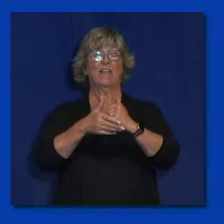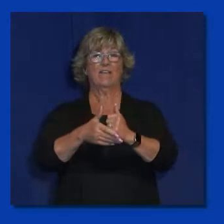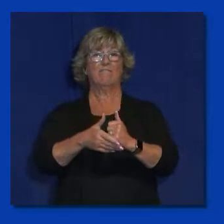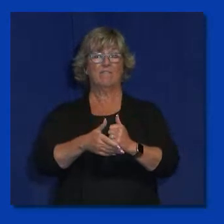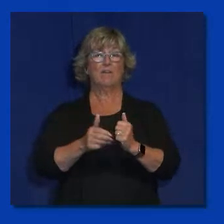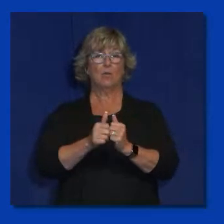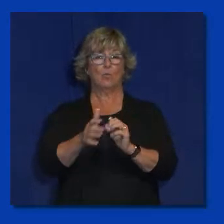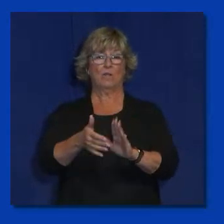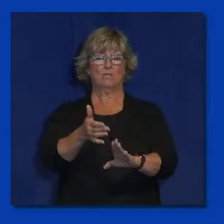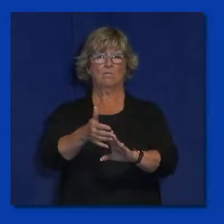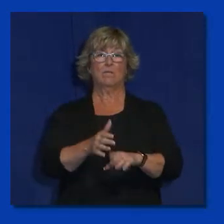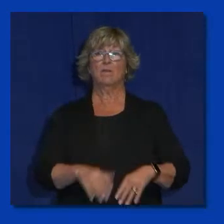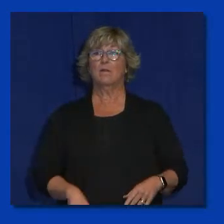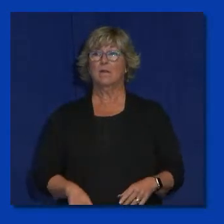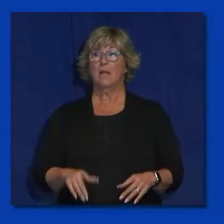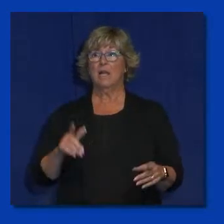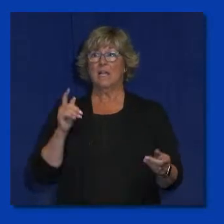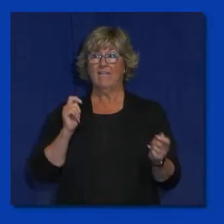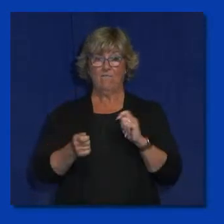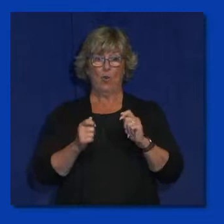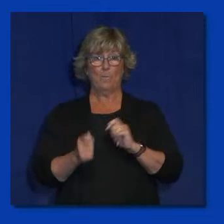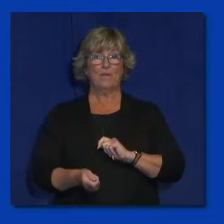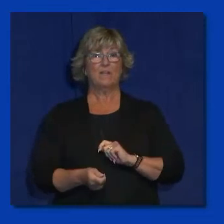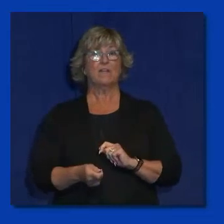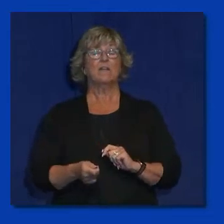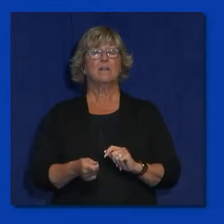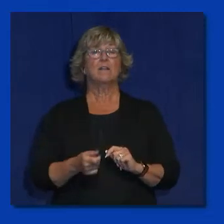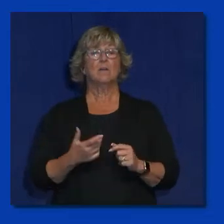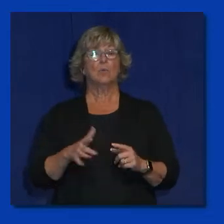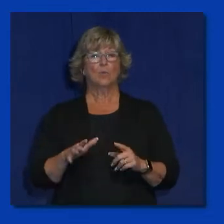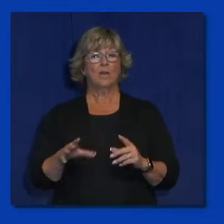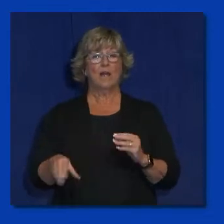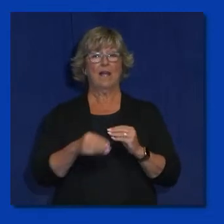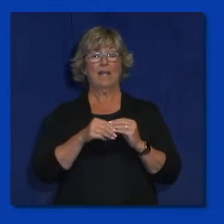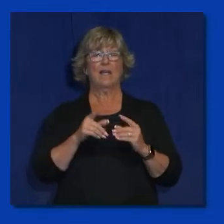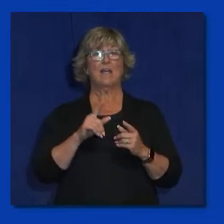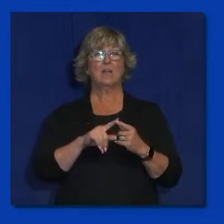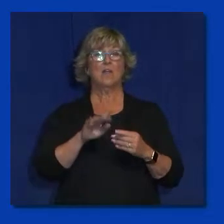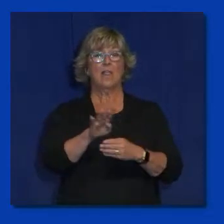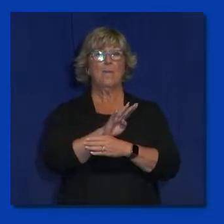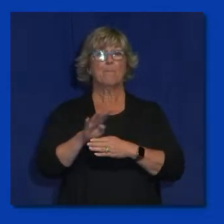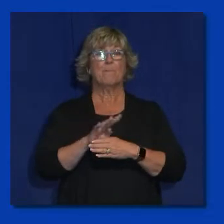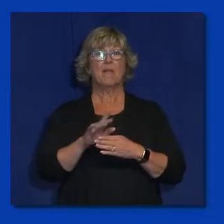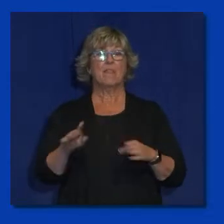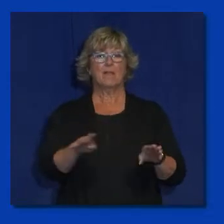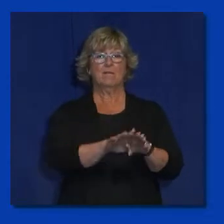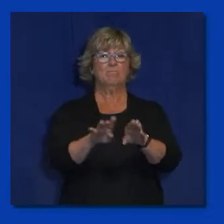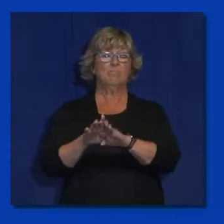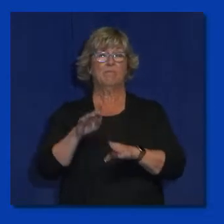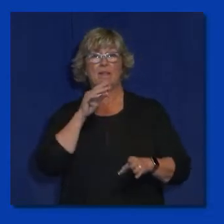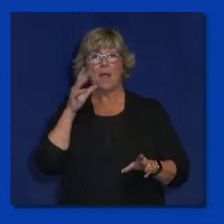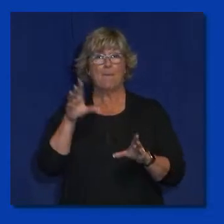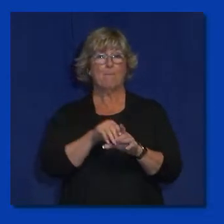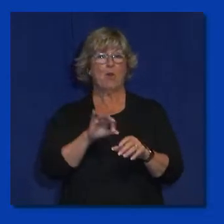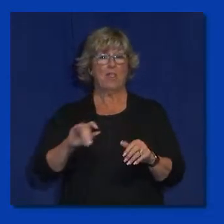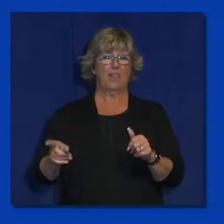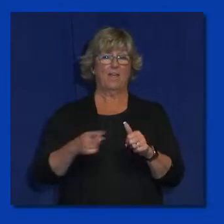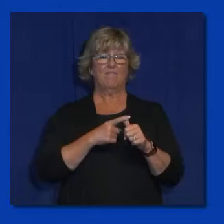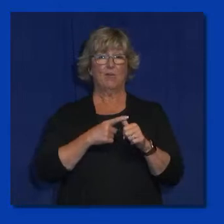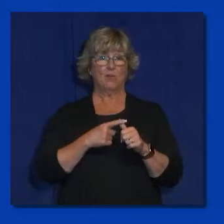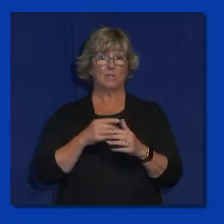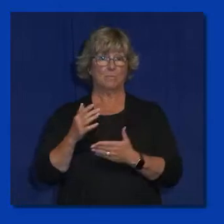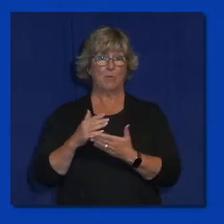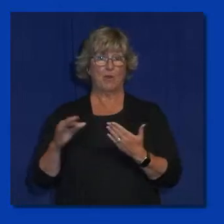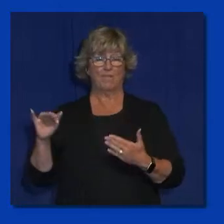loss. Conformity, again, was expanded to venues that were shuttered that were not part of the original conformity. And of